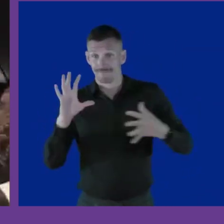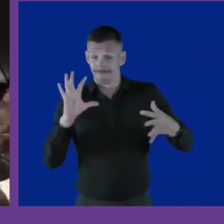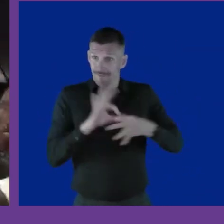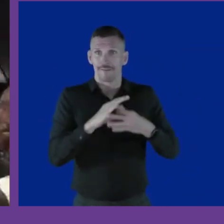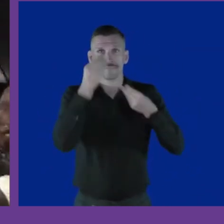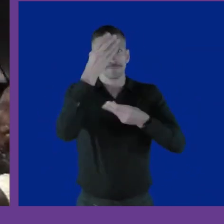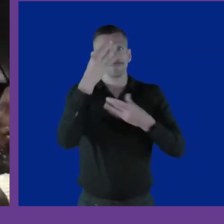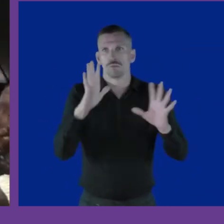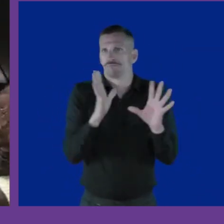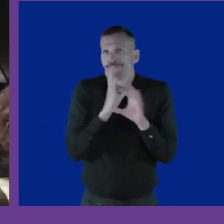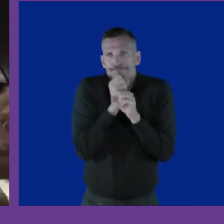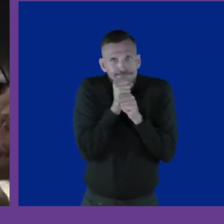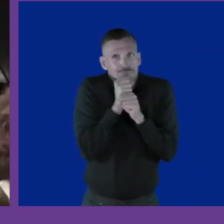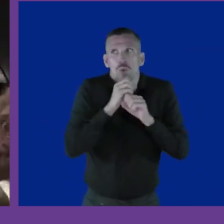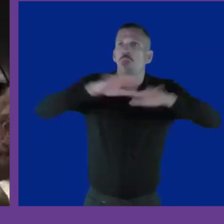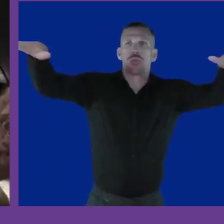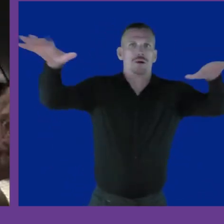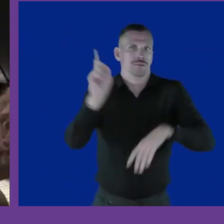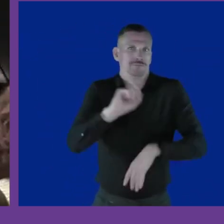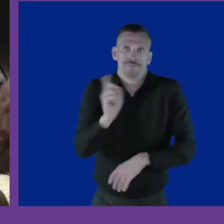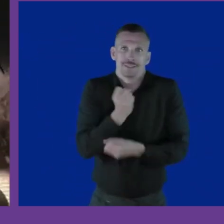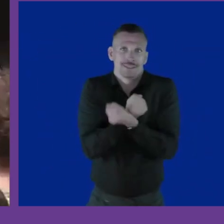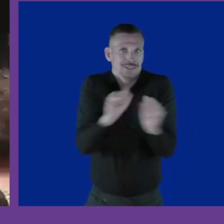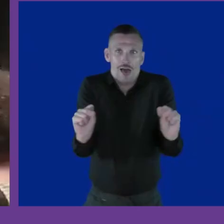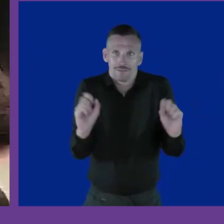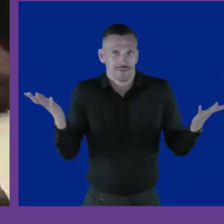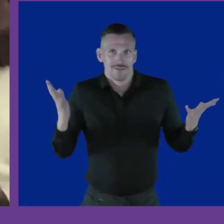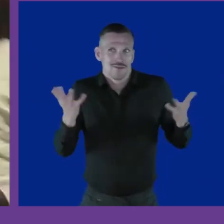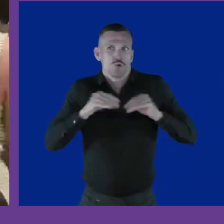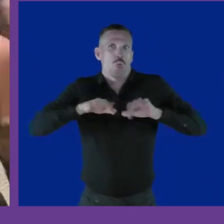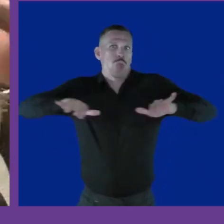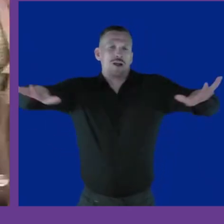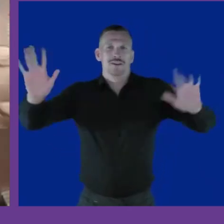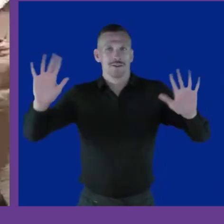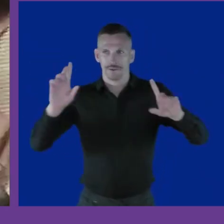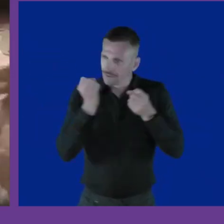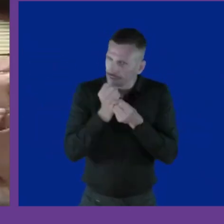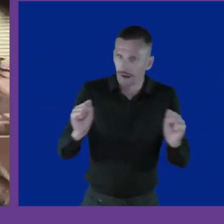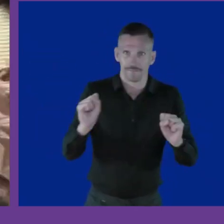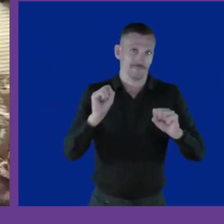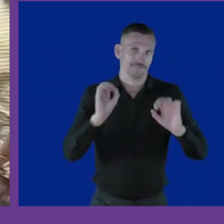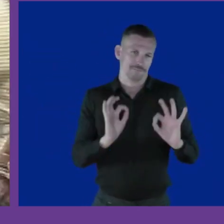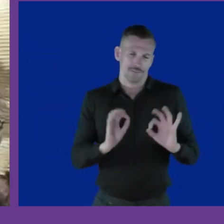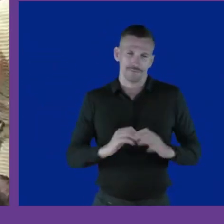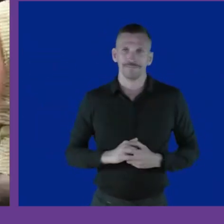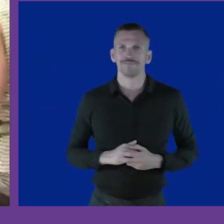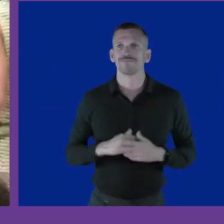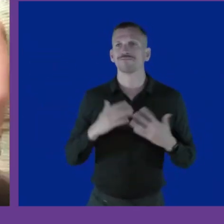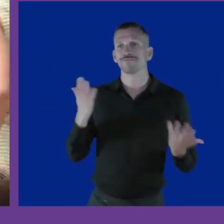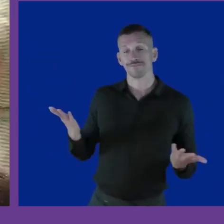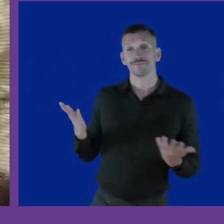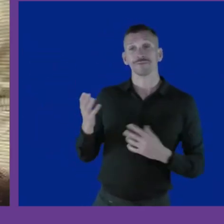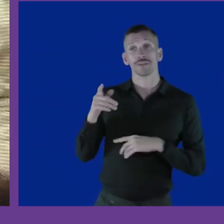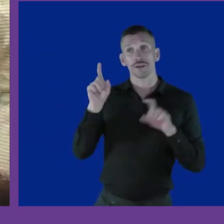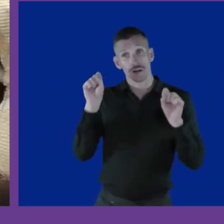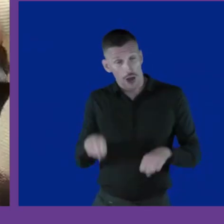going out over the air. So there would be, first and foremost, the security concerns. NFC, right? Could be used. It could be NFC as